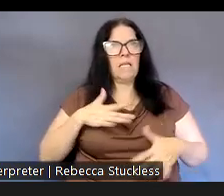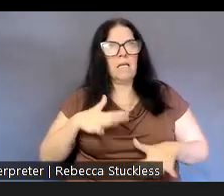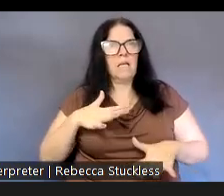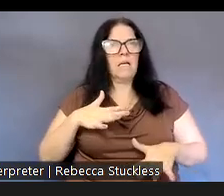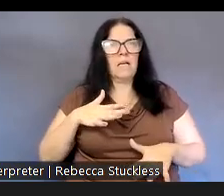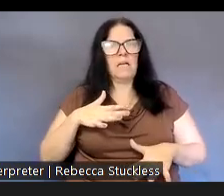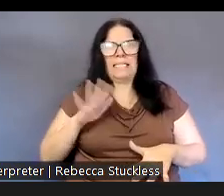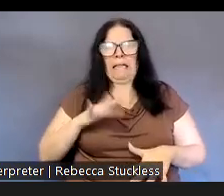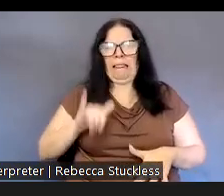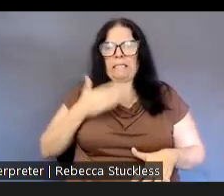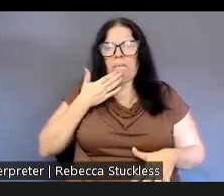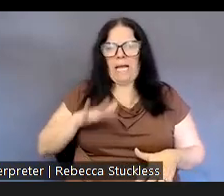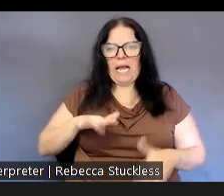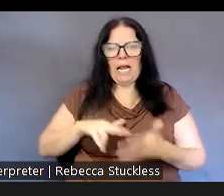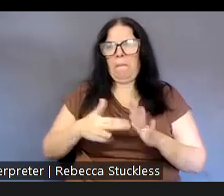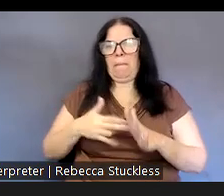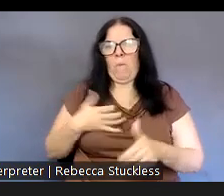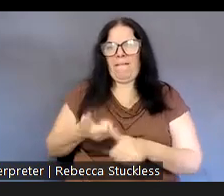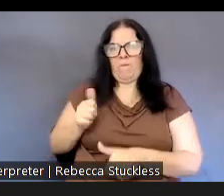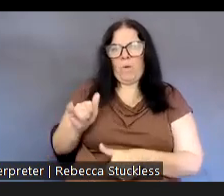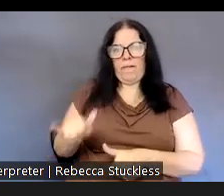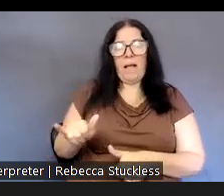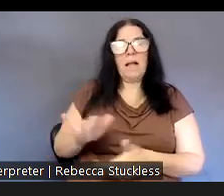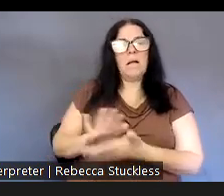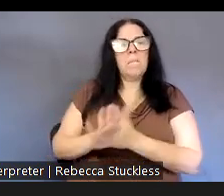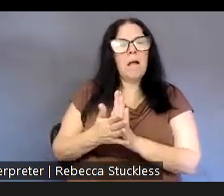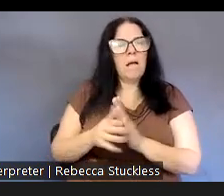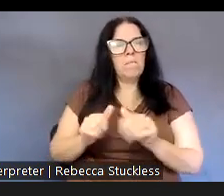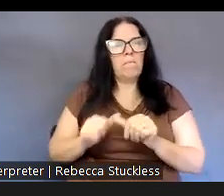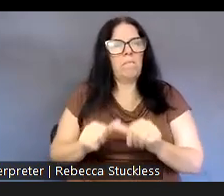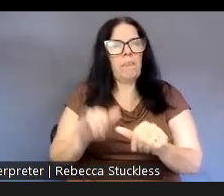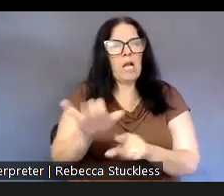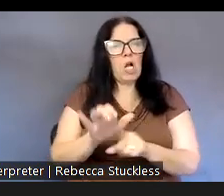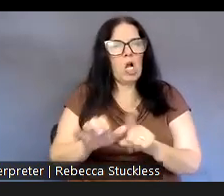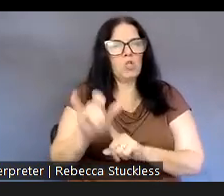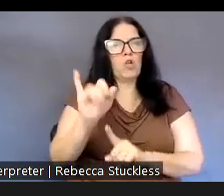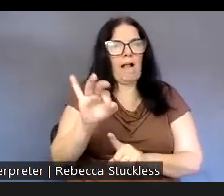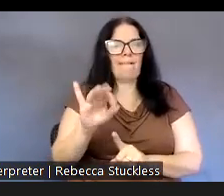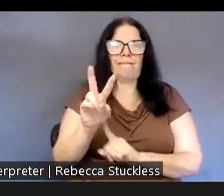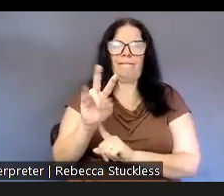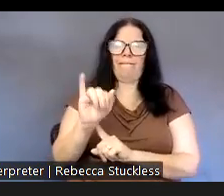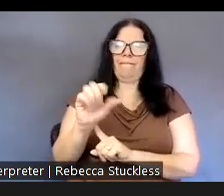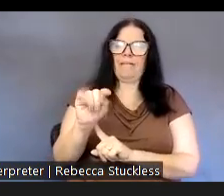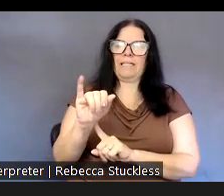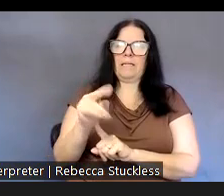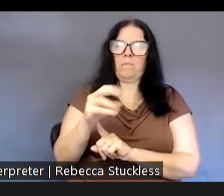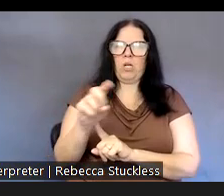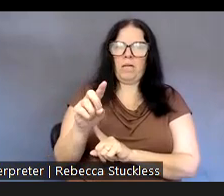or reinforce a culture of victimhood. At least Lisa Marchiano, a Jungian